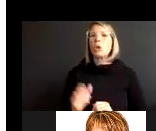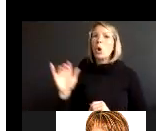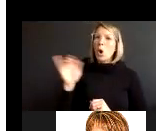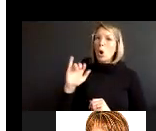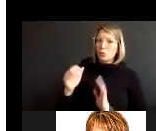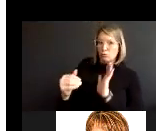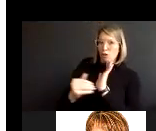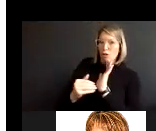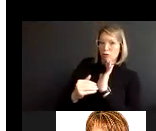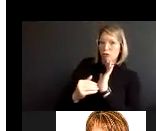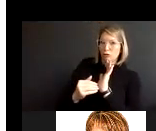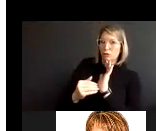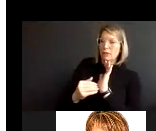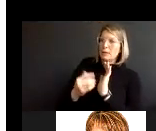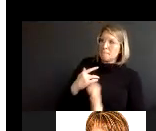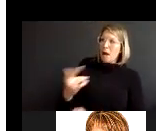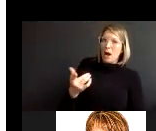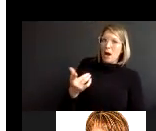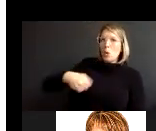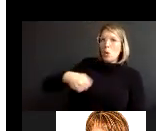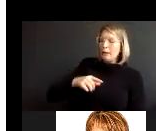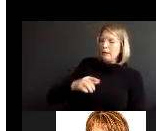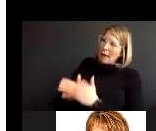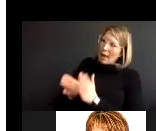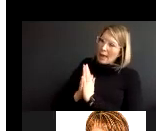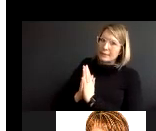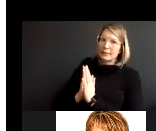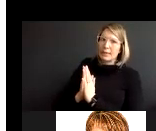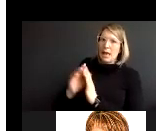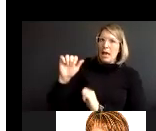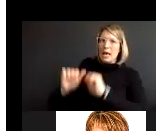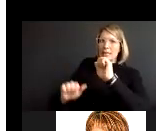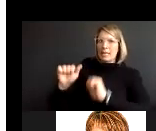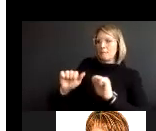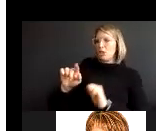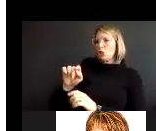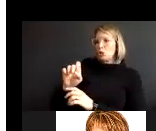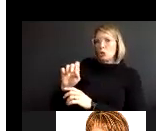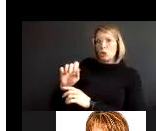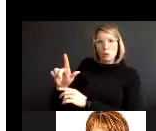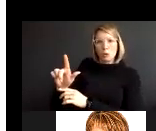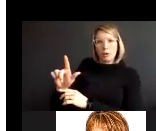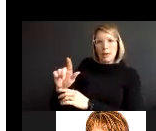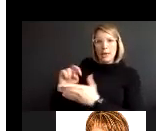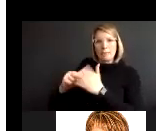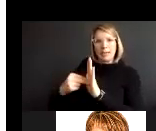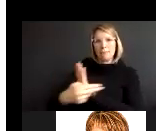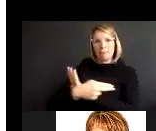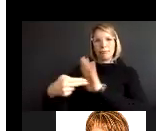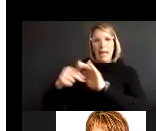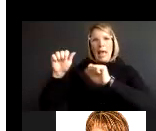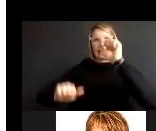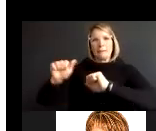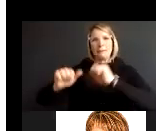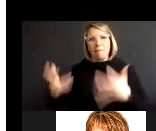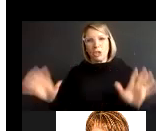assessing capacity, is that an assessment tool is not an assessment. So an assessment tool is an